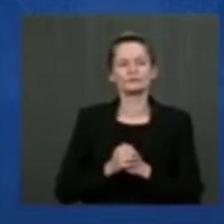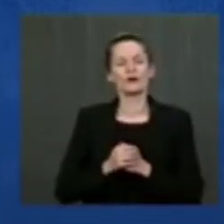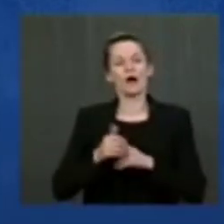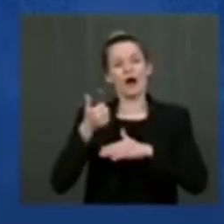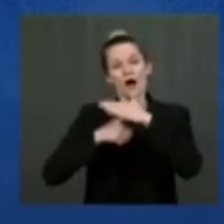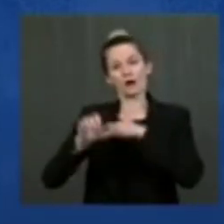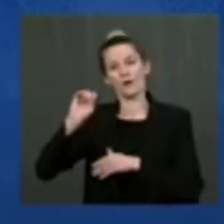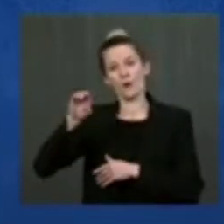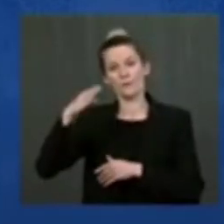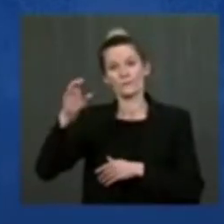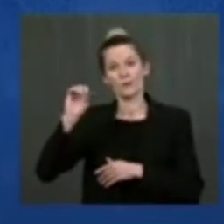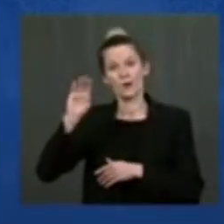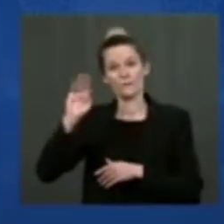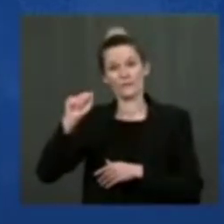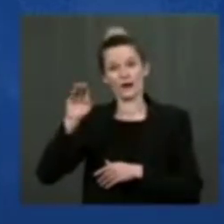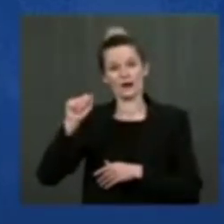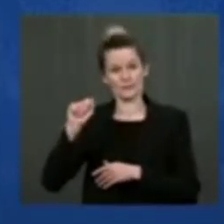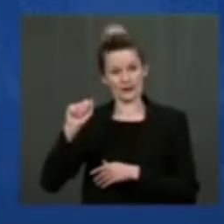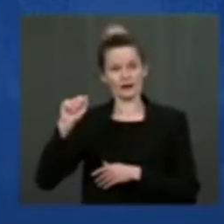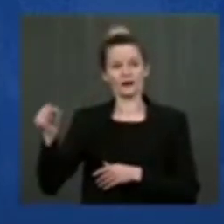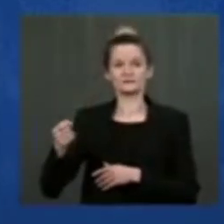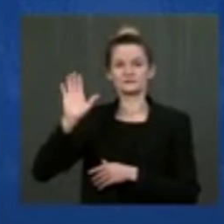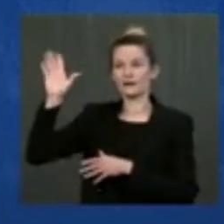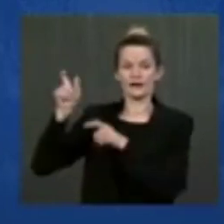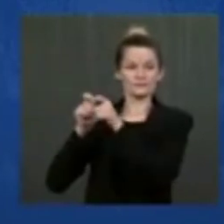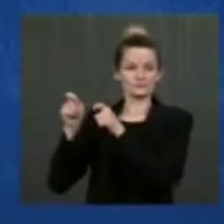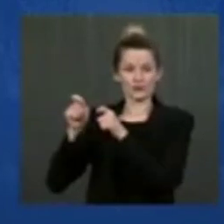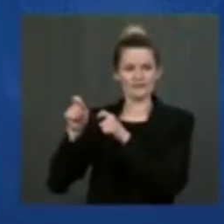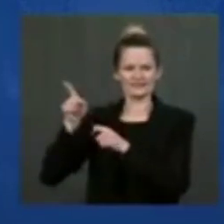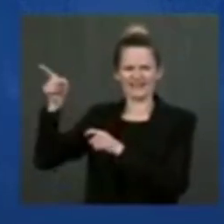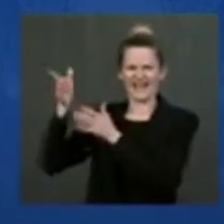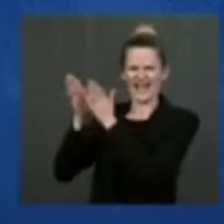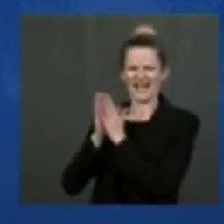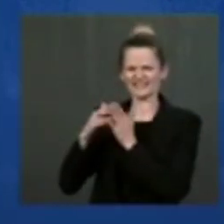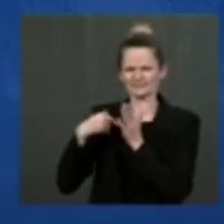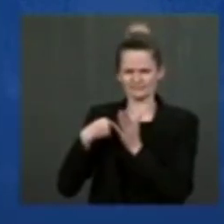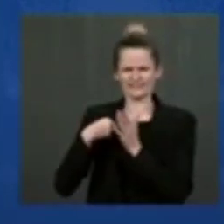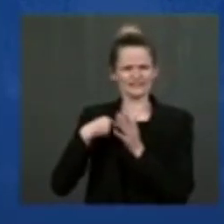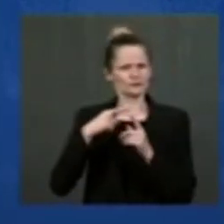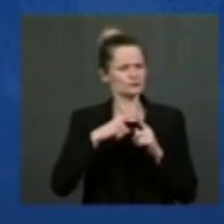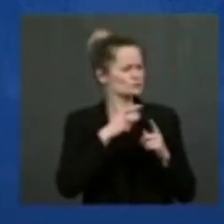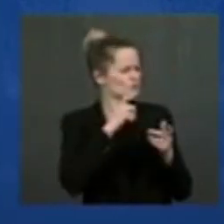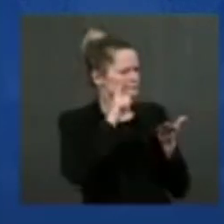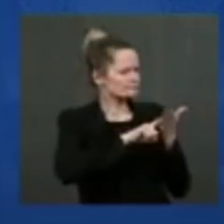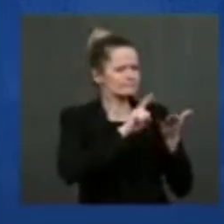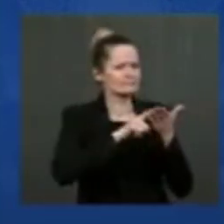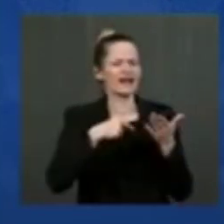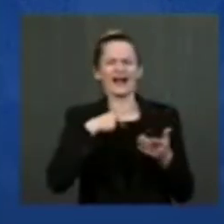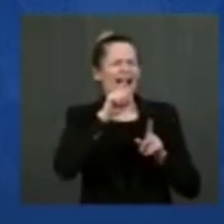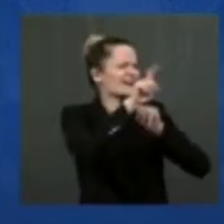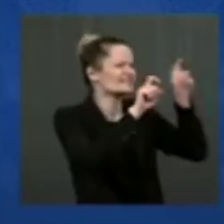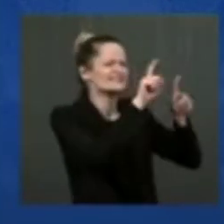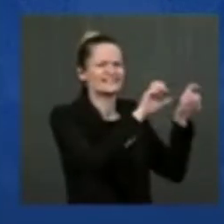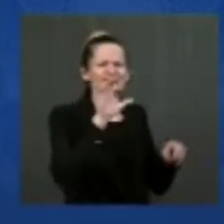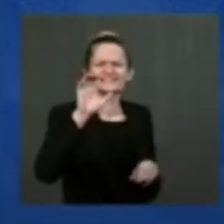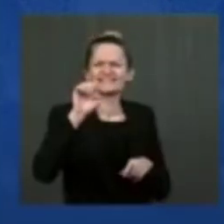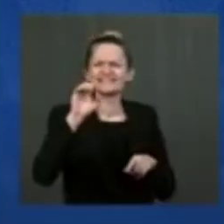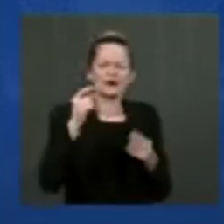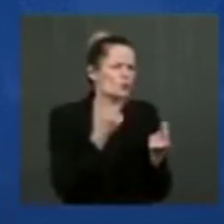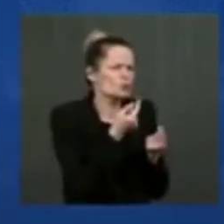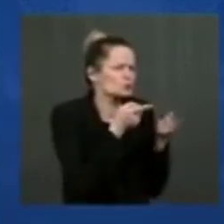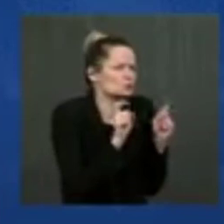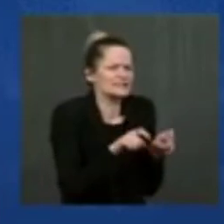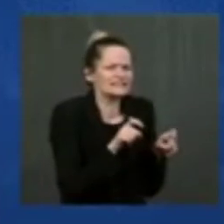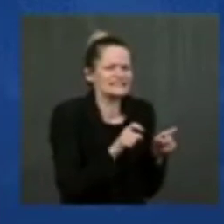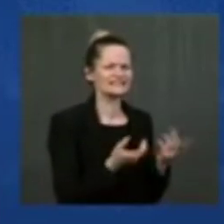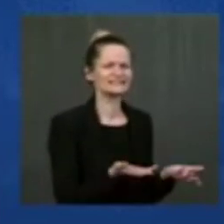the CEOs of the Fortune 500 what they most wanted, what they most needed, what was their greatest concern. And over, I think it's, don't hold